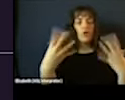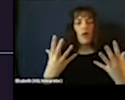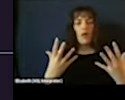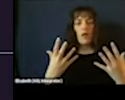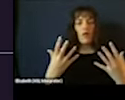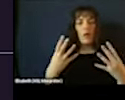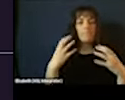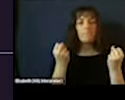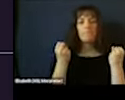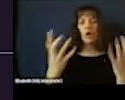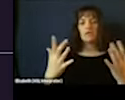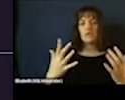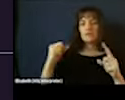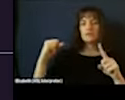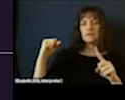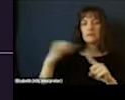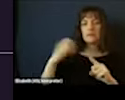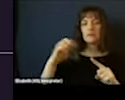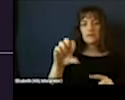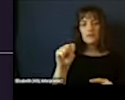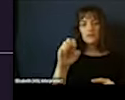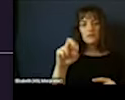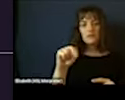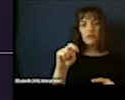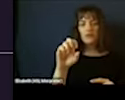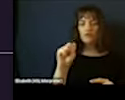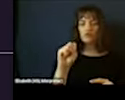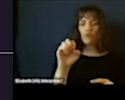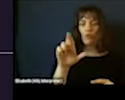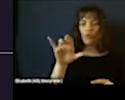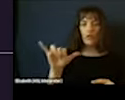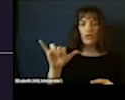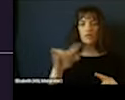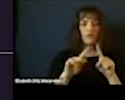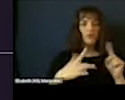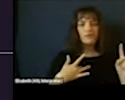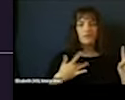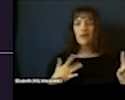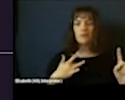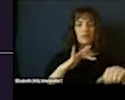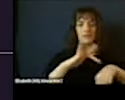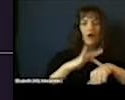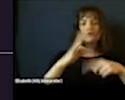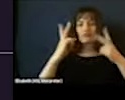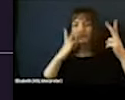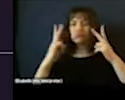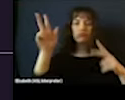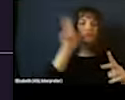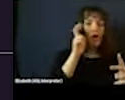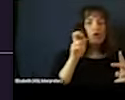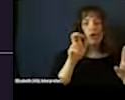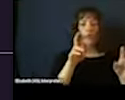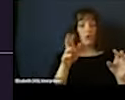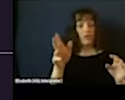we've seen, or as we've heard in a lot of the previous talks today, there are so many advantages to moving away from one